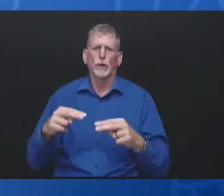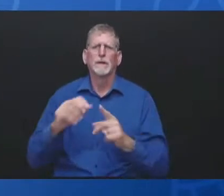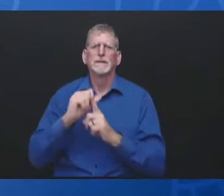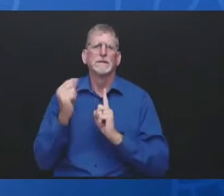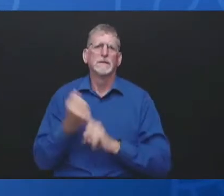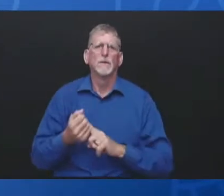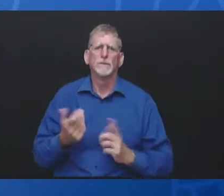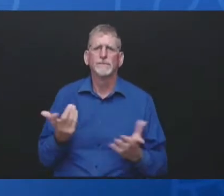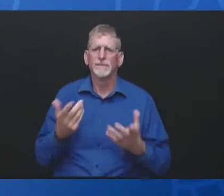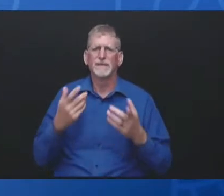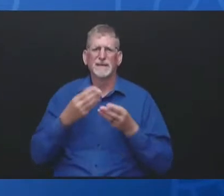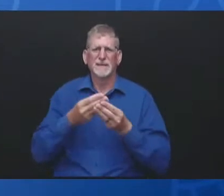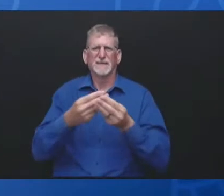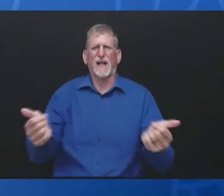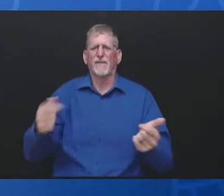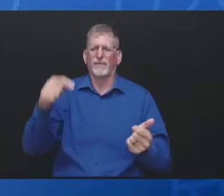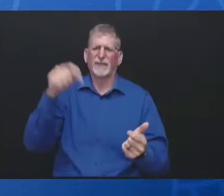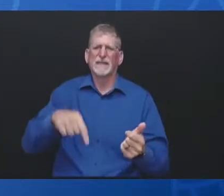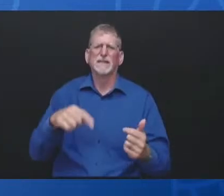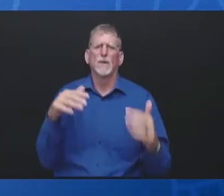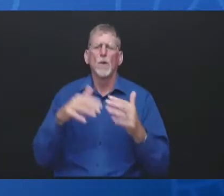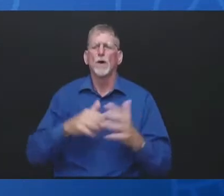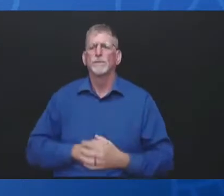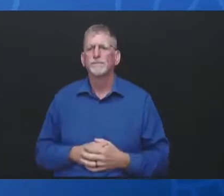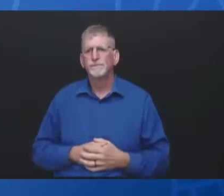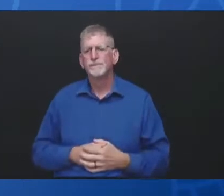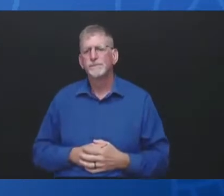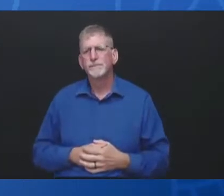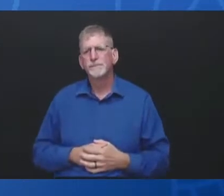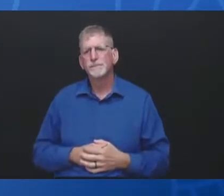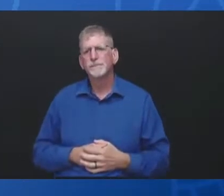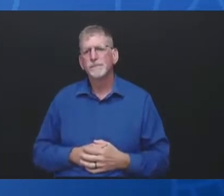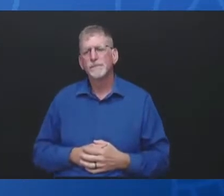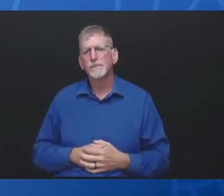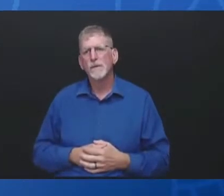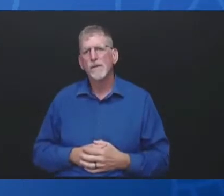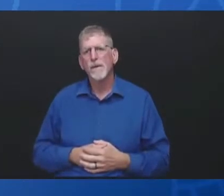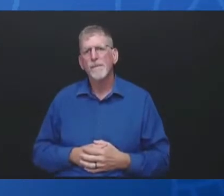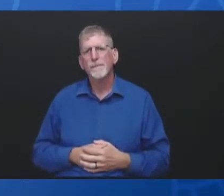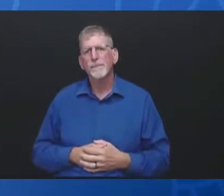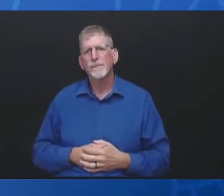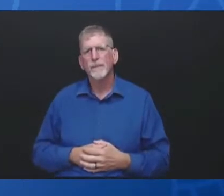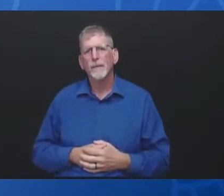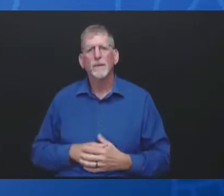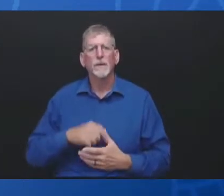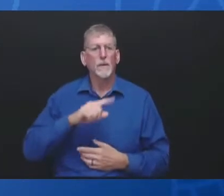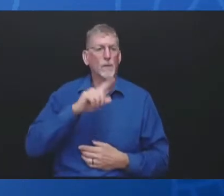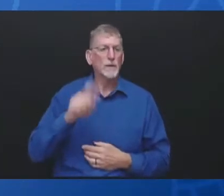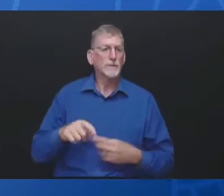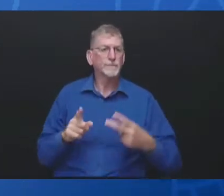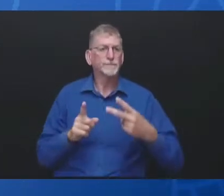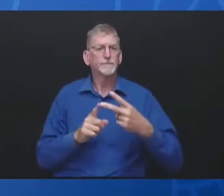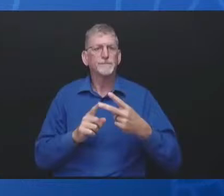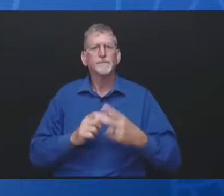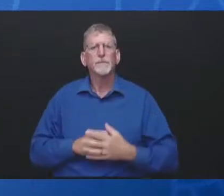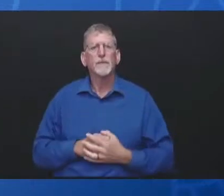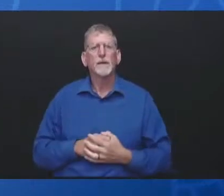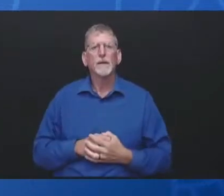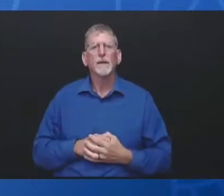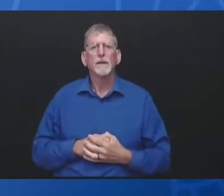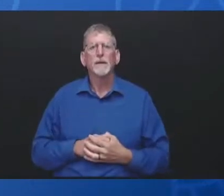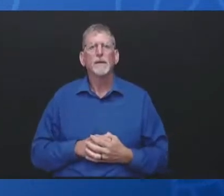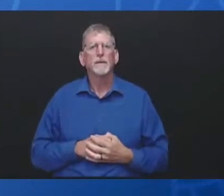to make the difference at this point. Can I go follow up? On Gaza and Israel, is there a